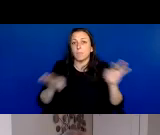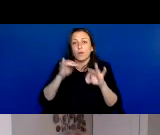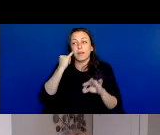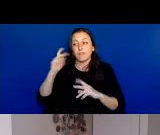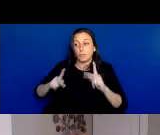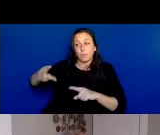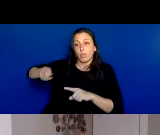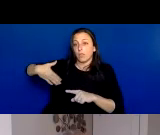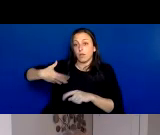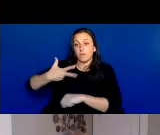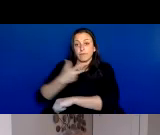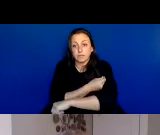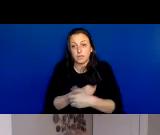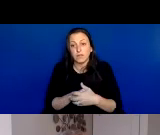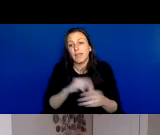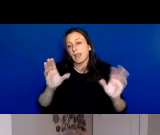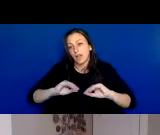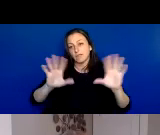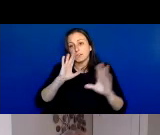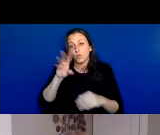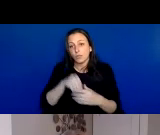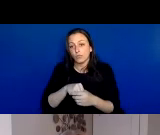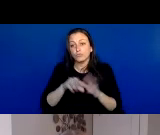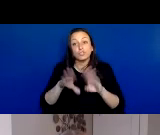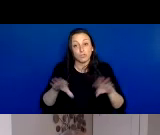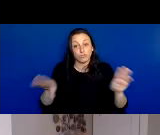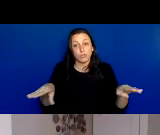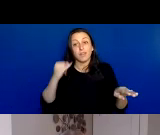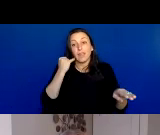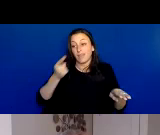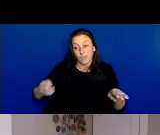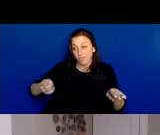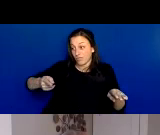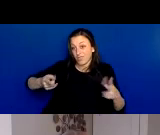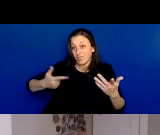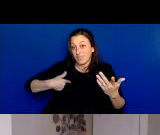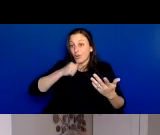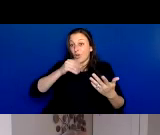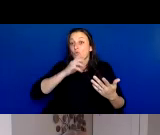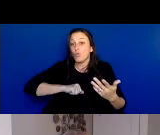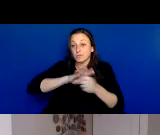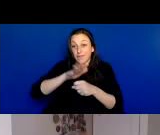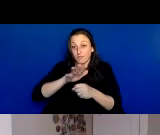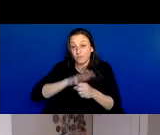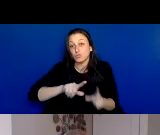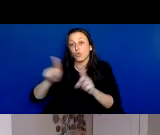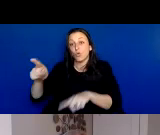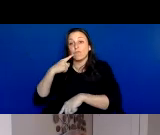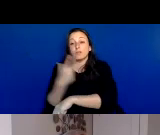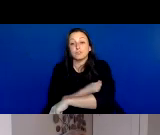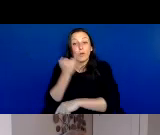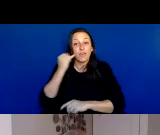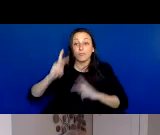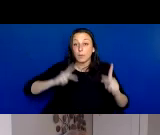individuals. And obviously, of course, that's going to include children who are not yet eligible. So it's incredibly important that unvaccinated